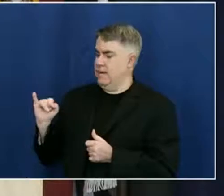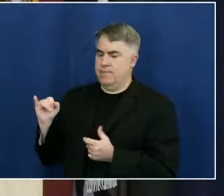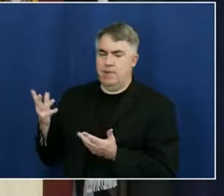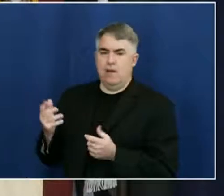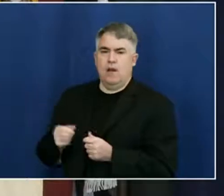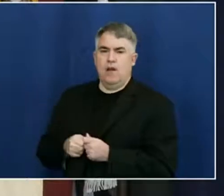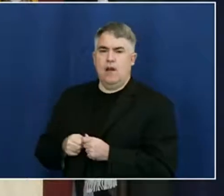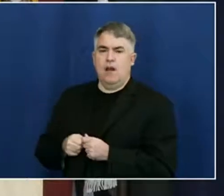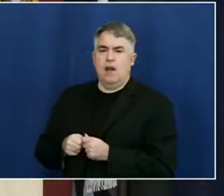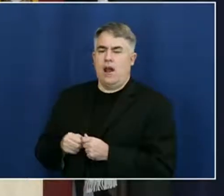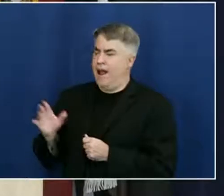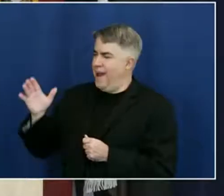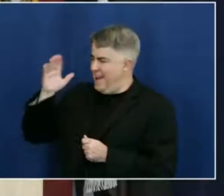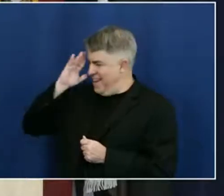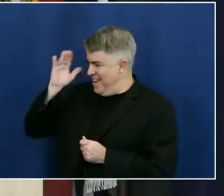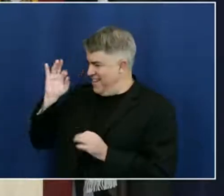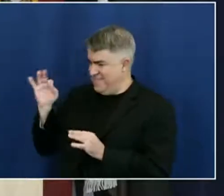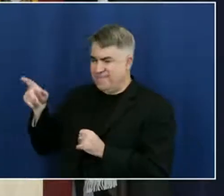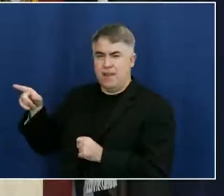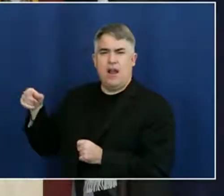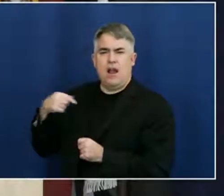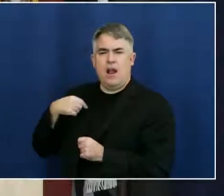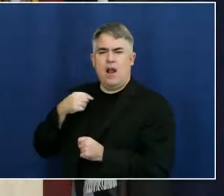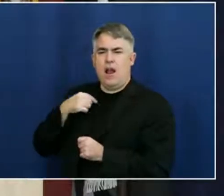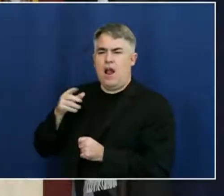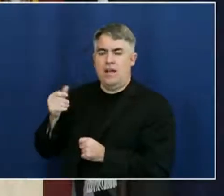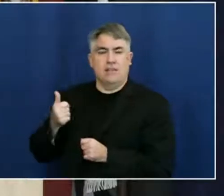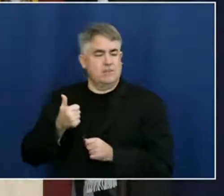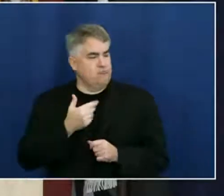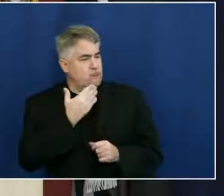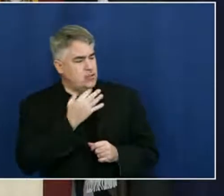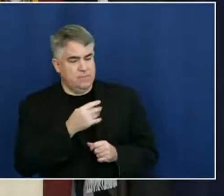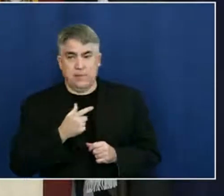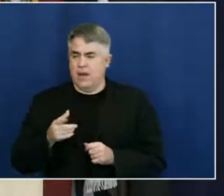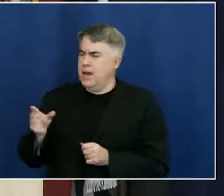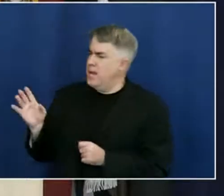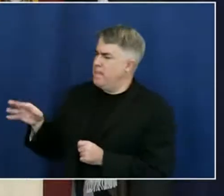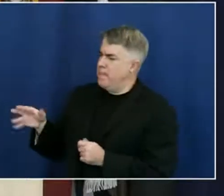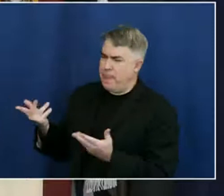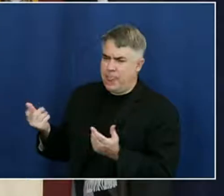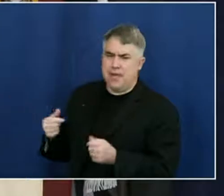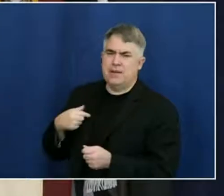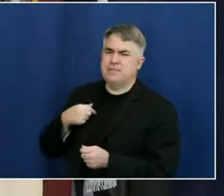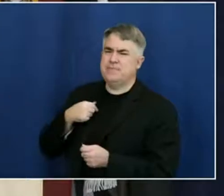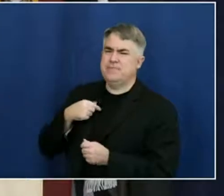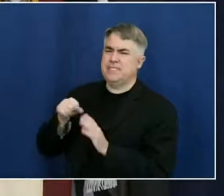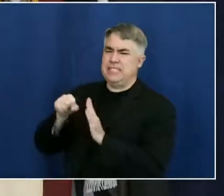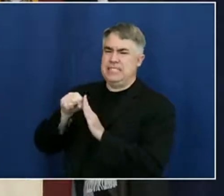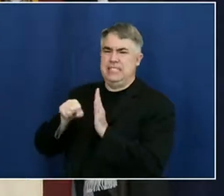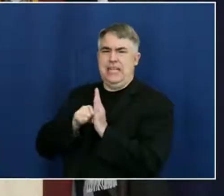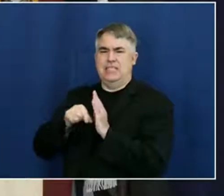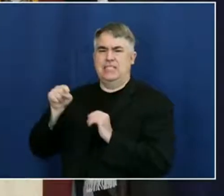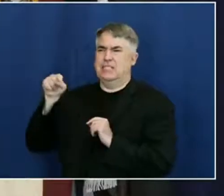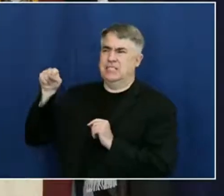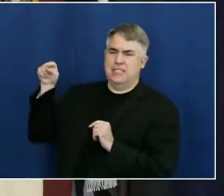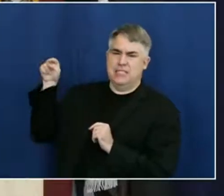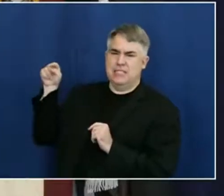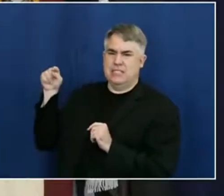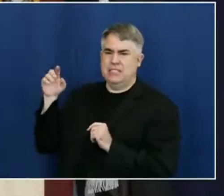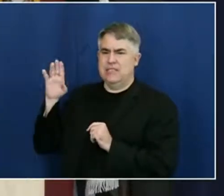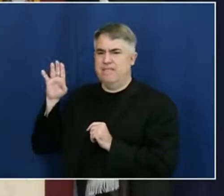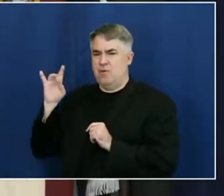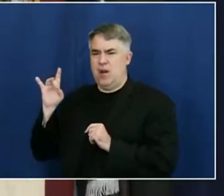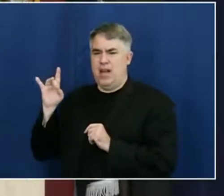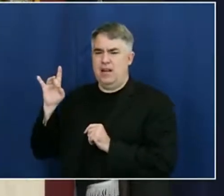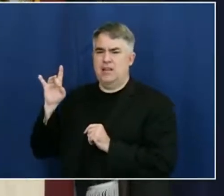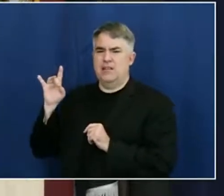How you doing, Chairman Fletcher? I'm good. There are 45 states that do not have school closure orders. San Francisco